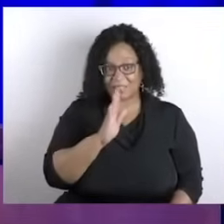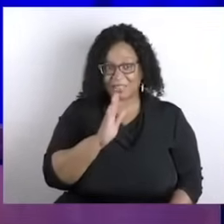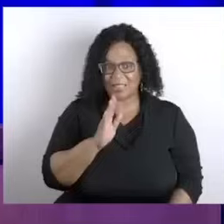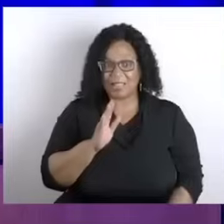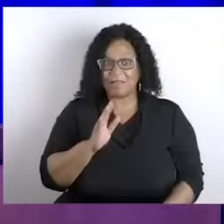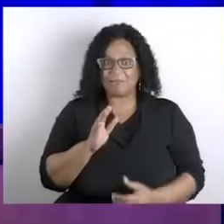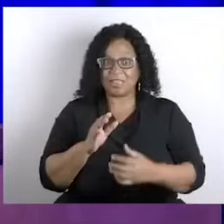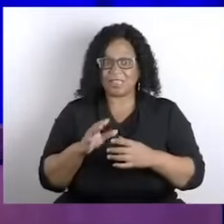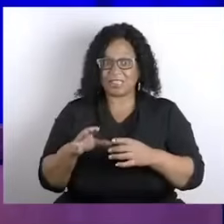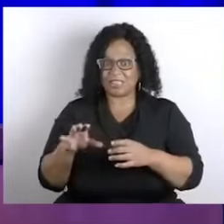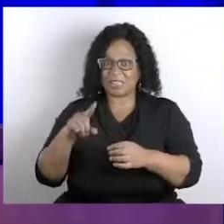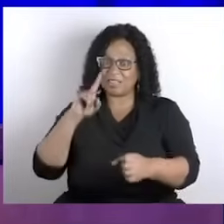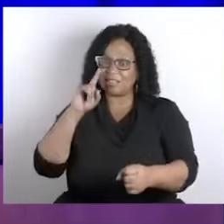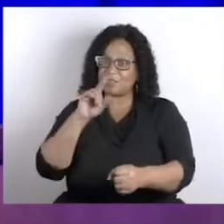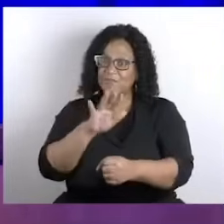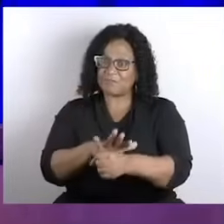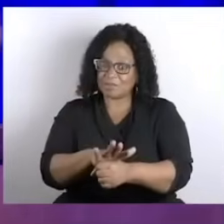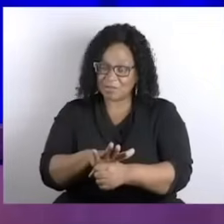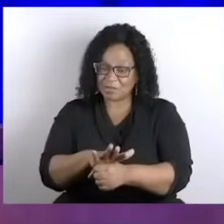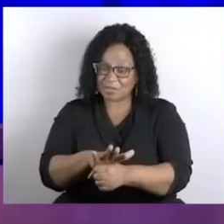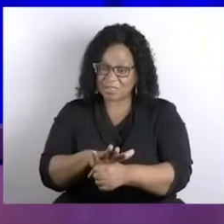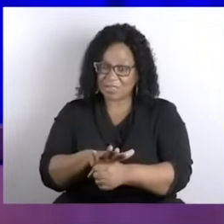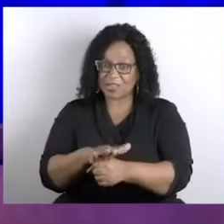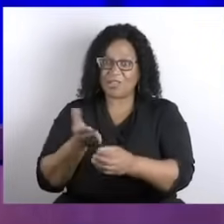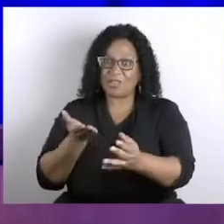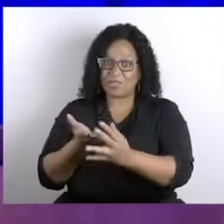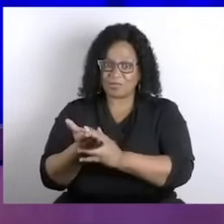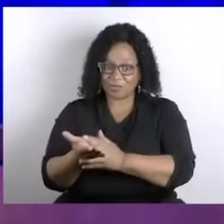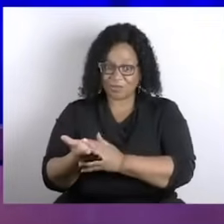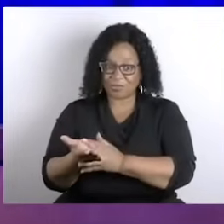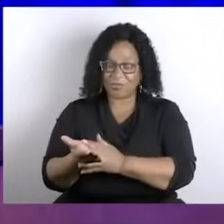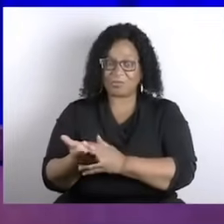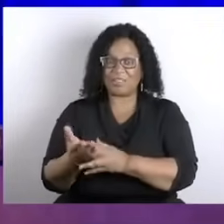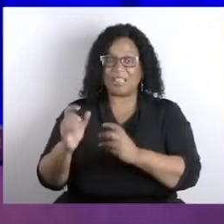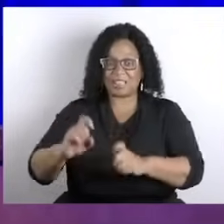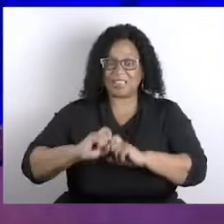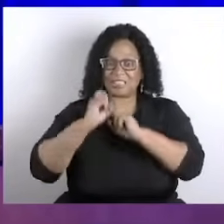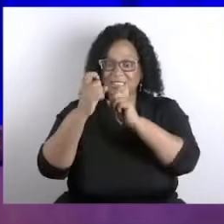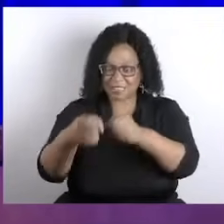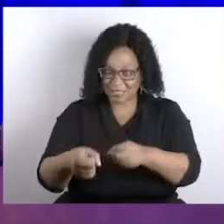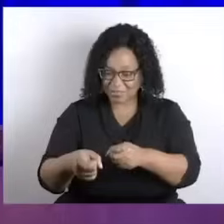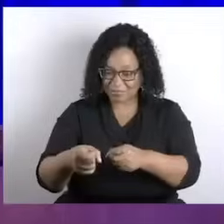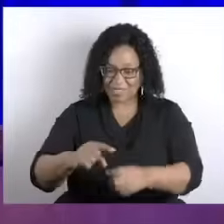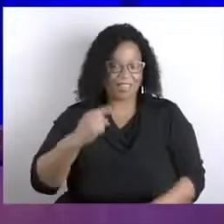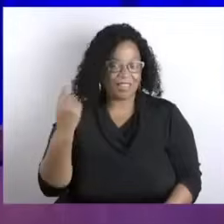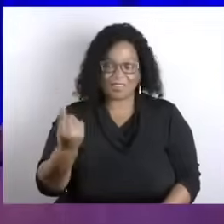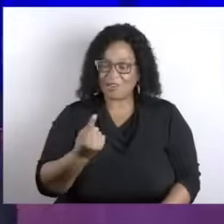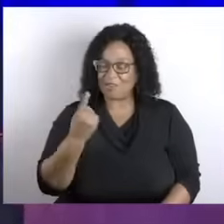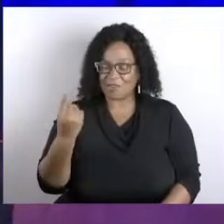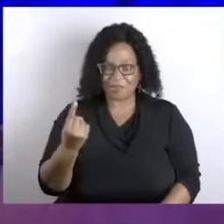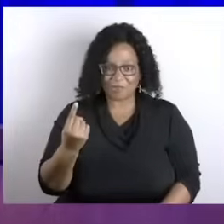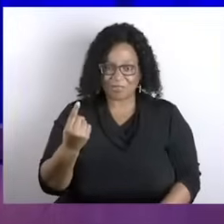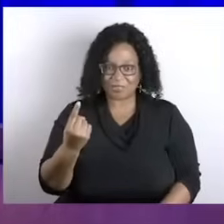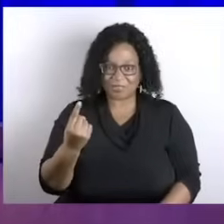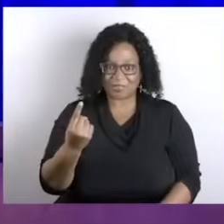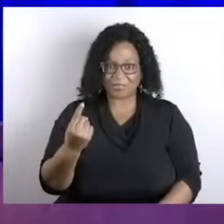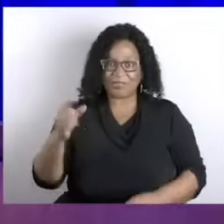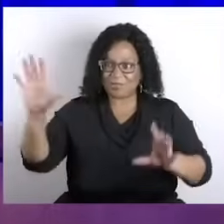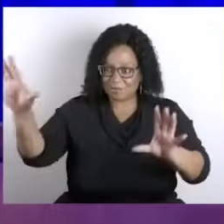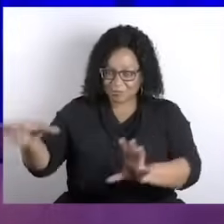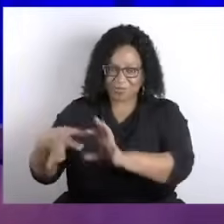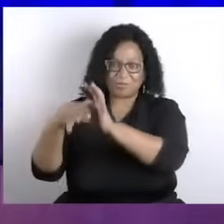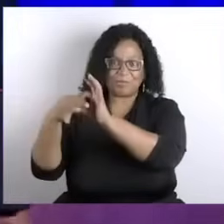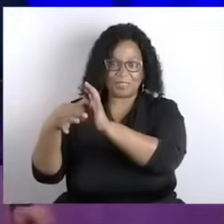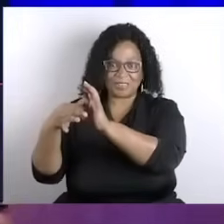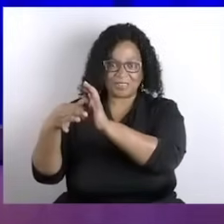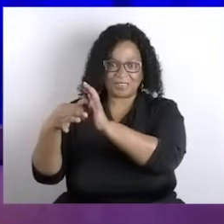is committed through his providence, that God always provides for his children.